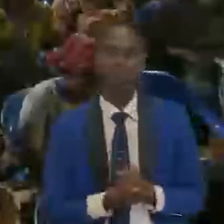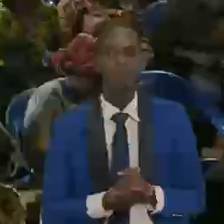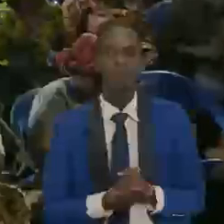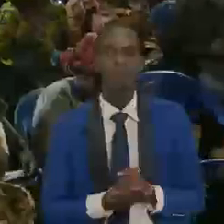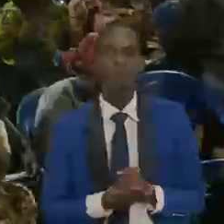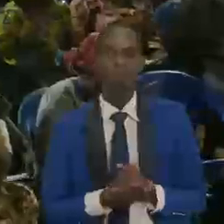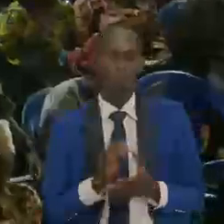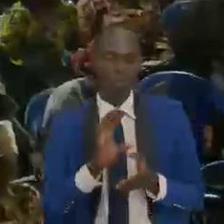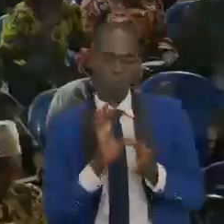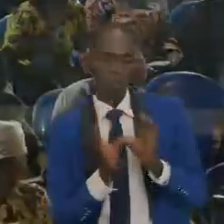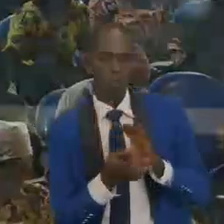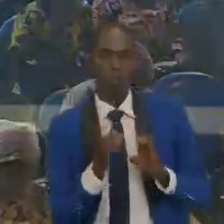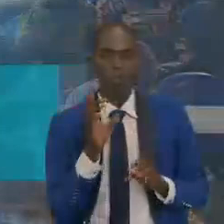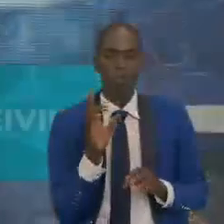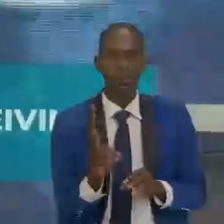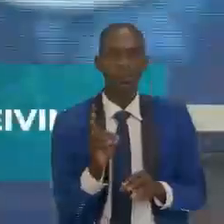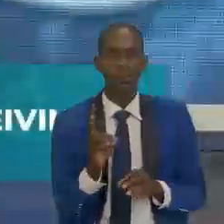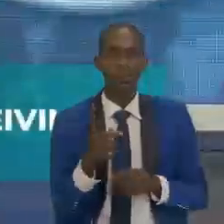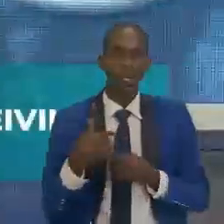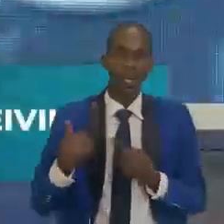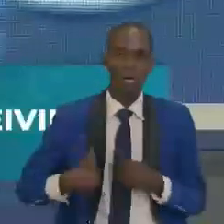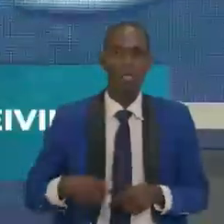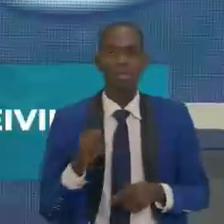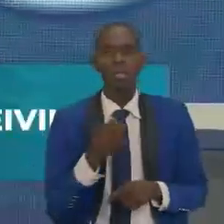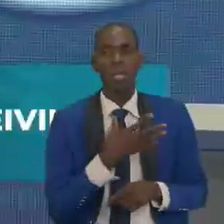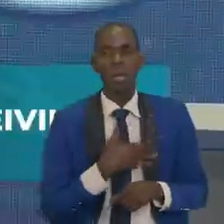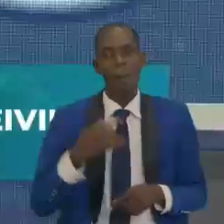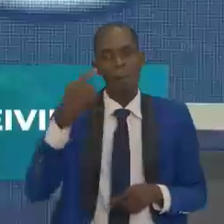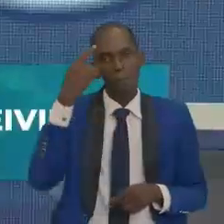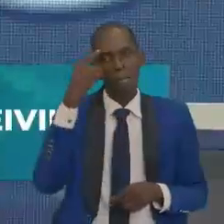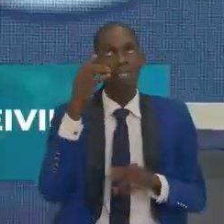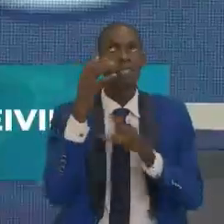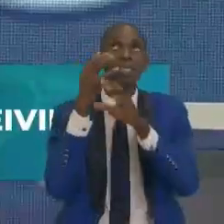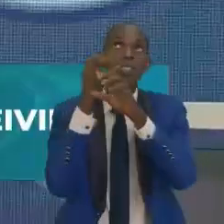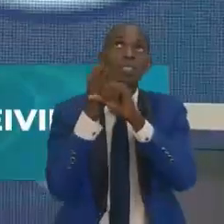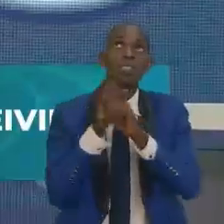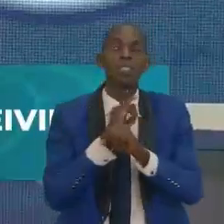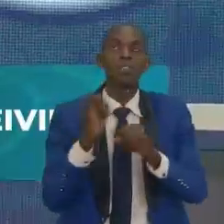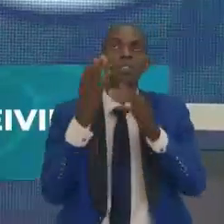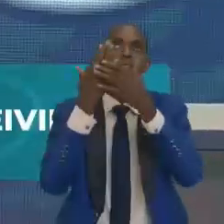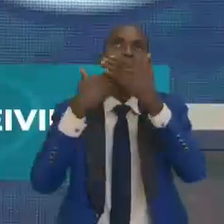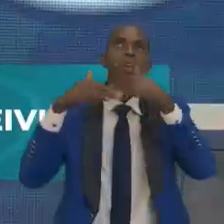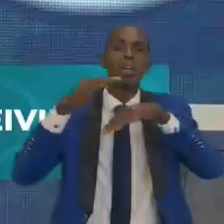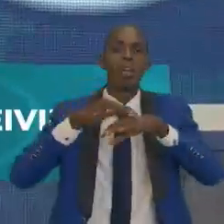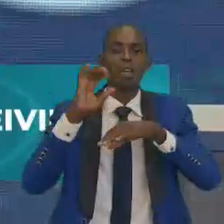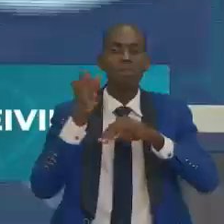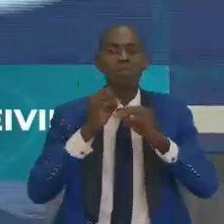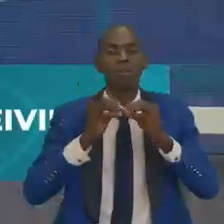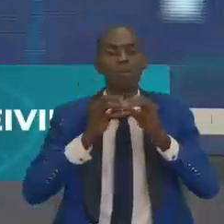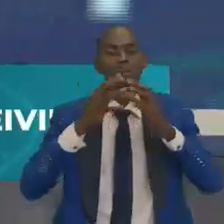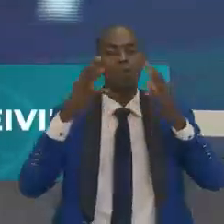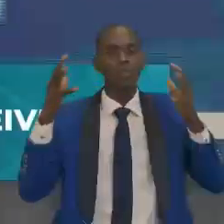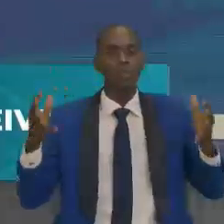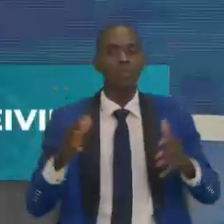converted hearts and minds receiving heaven's abundance.